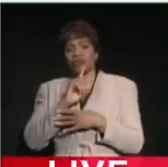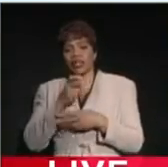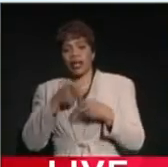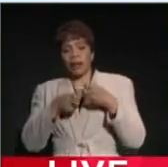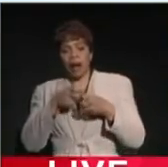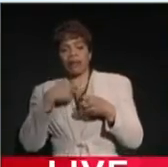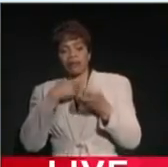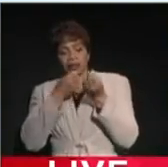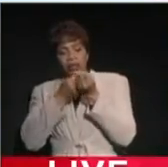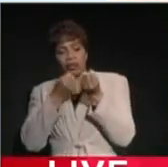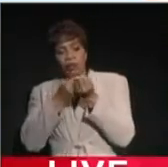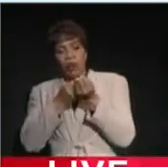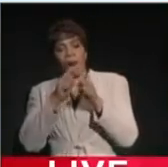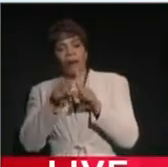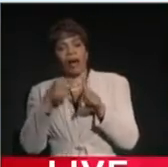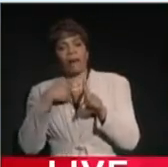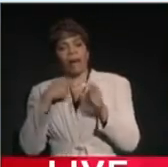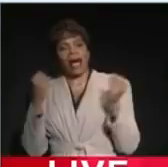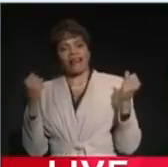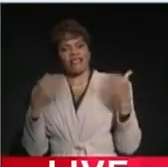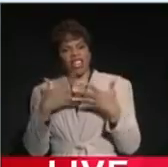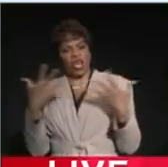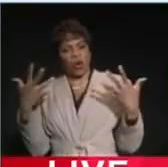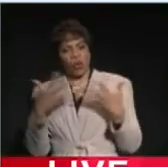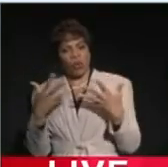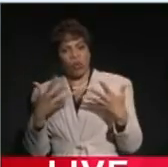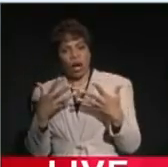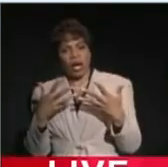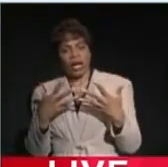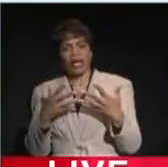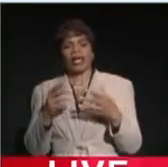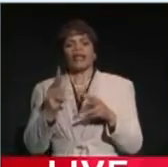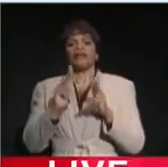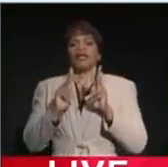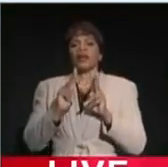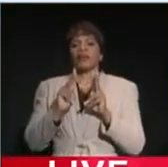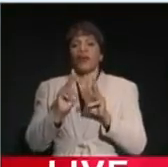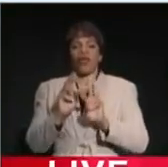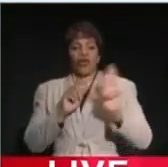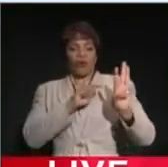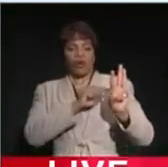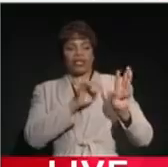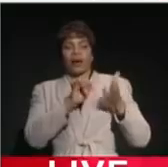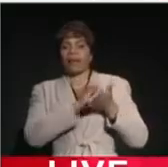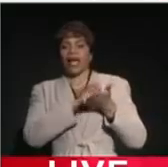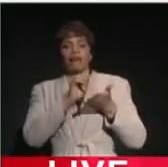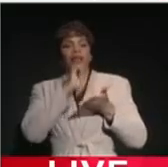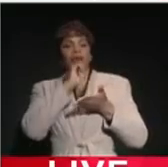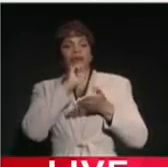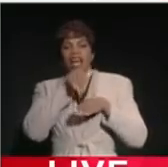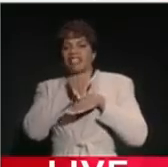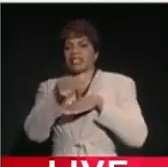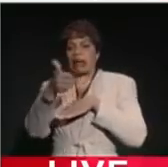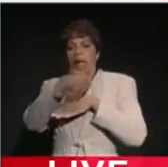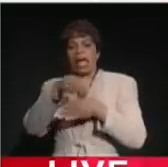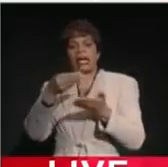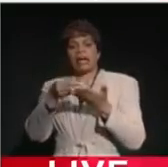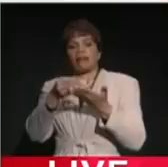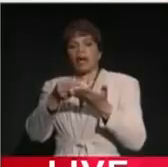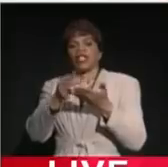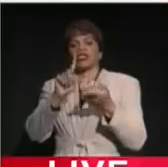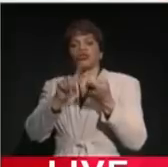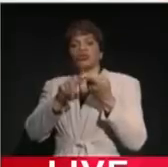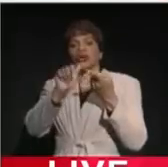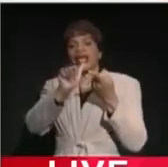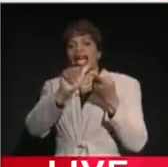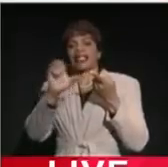I was supportive of it. My fear is if there's a casino on the west side of Manhattan, they won't send one red cent to Atlantic City. I'd rather